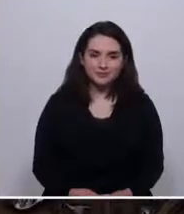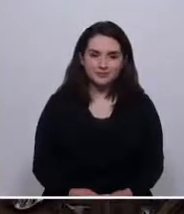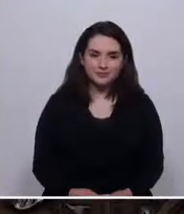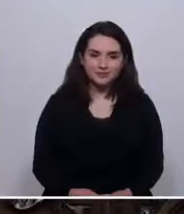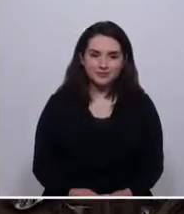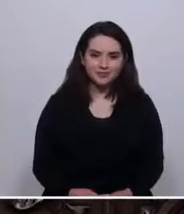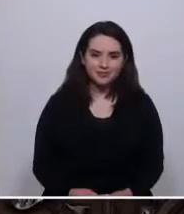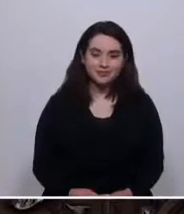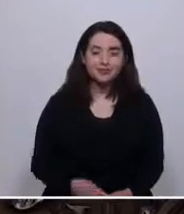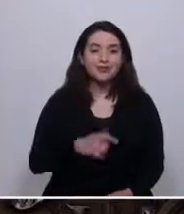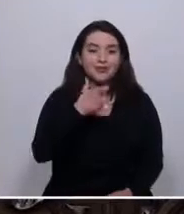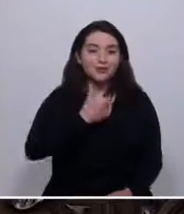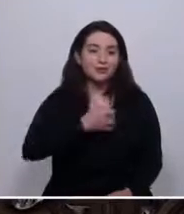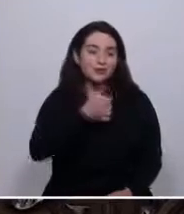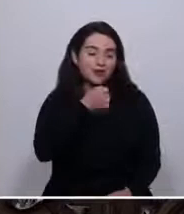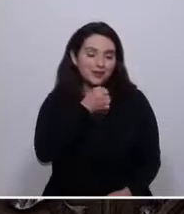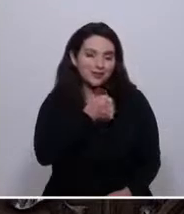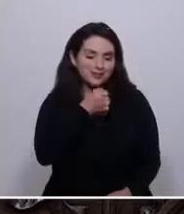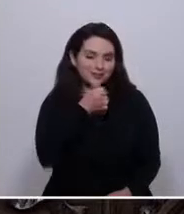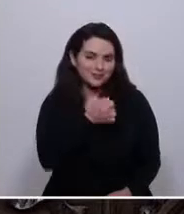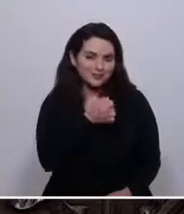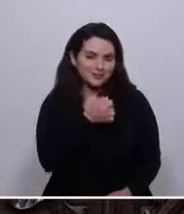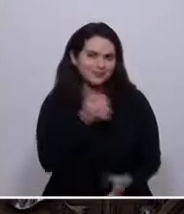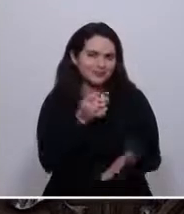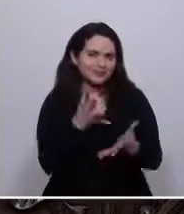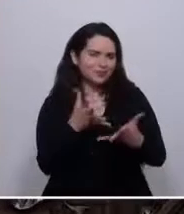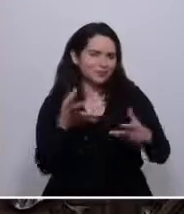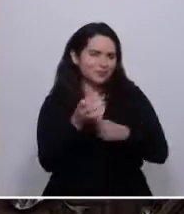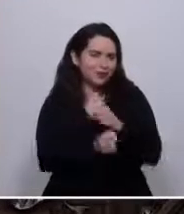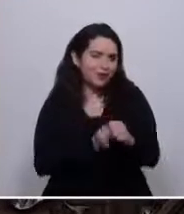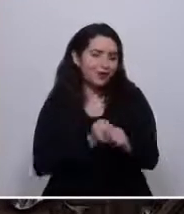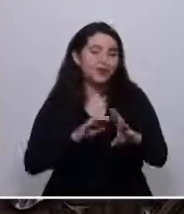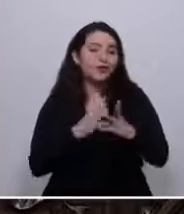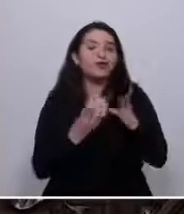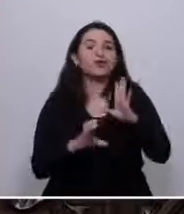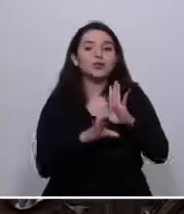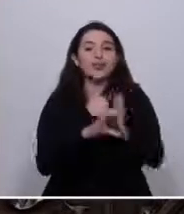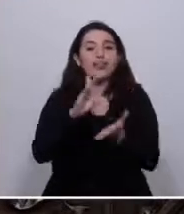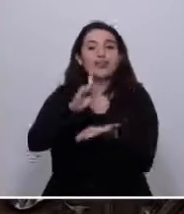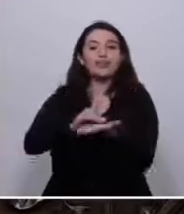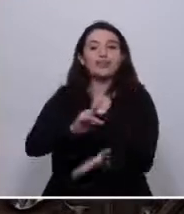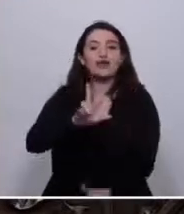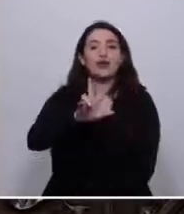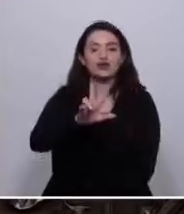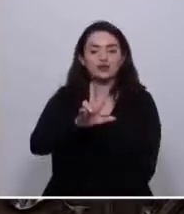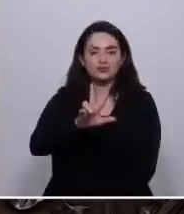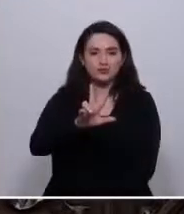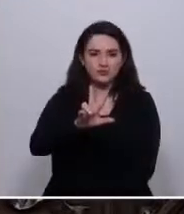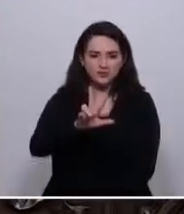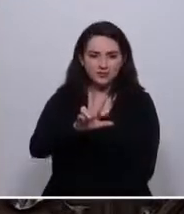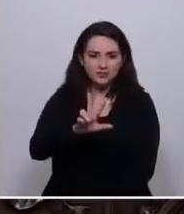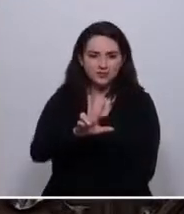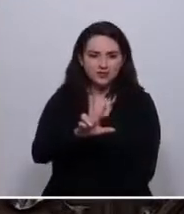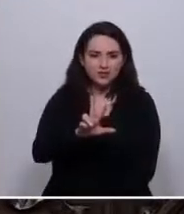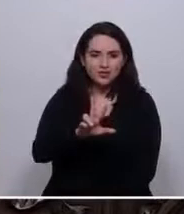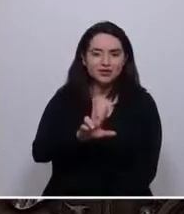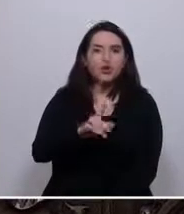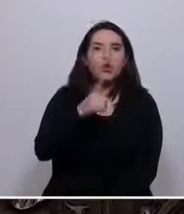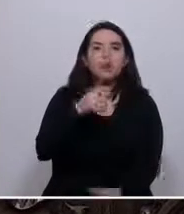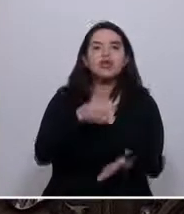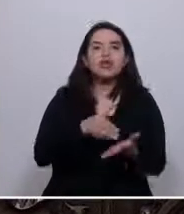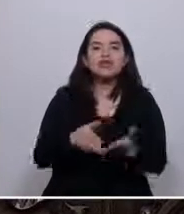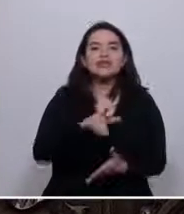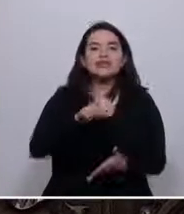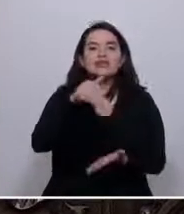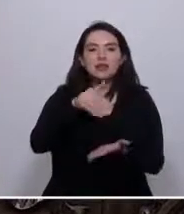I'm a journalist of long-term data and constituent for the 8th which has 1.700.000 inhabitants and